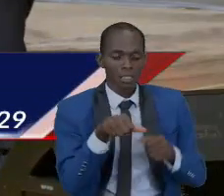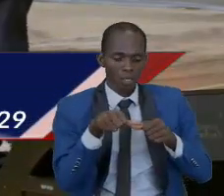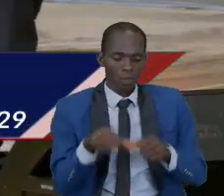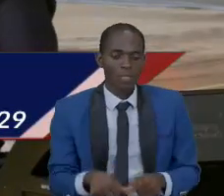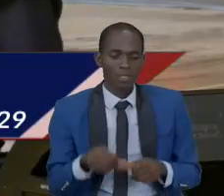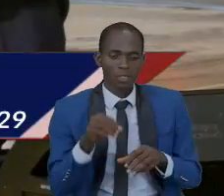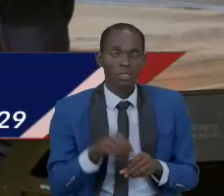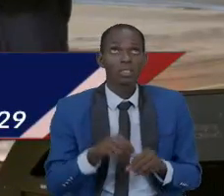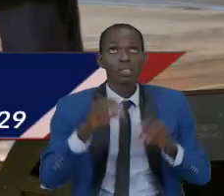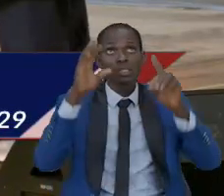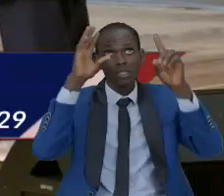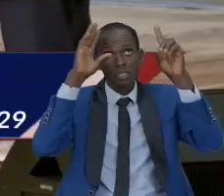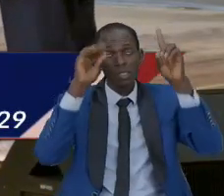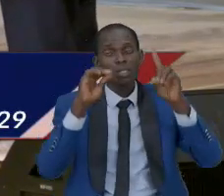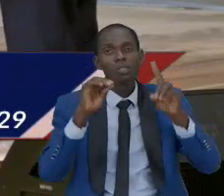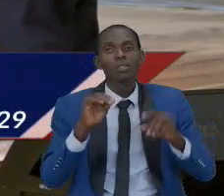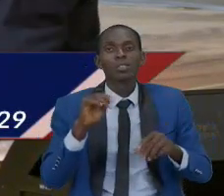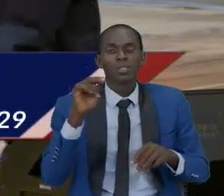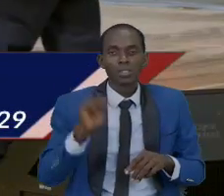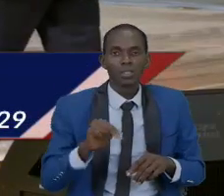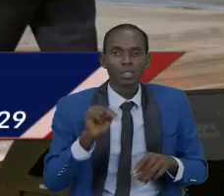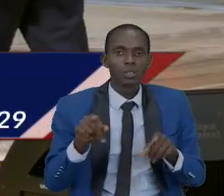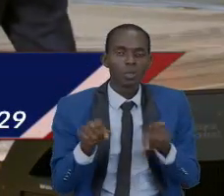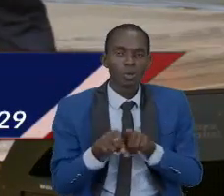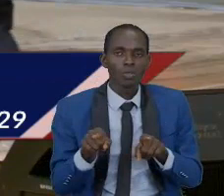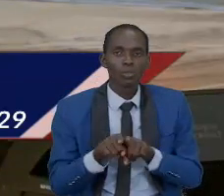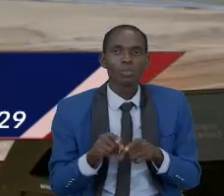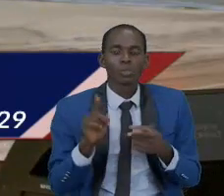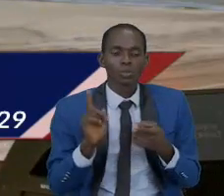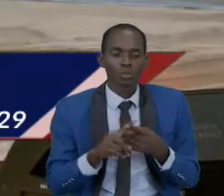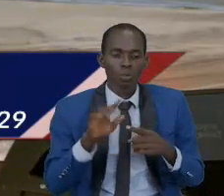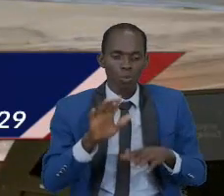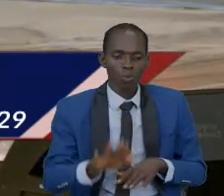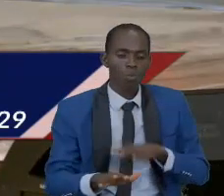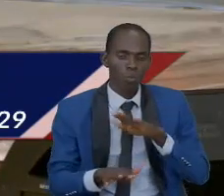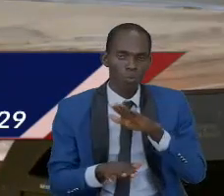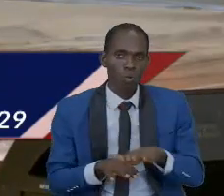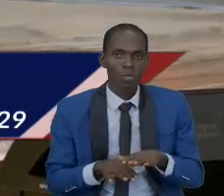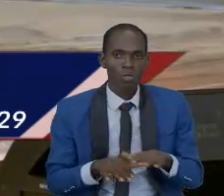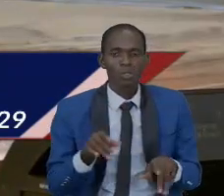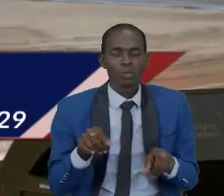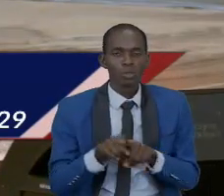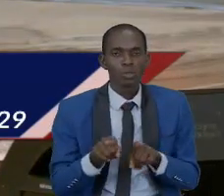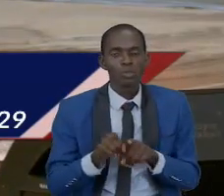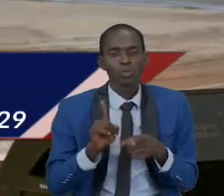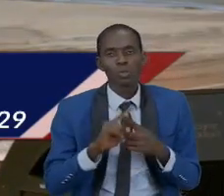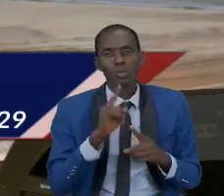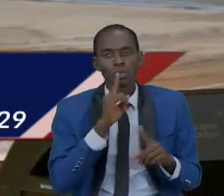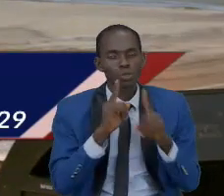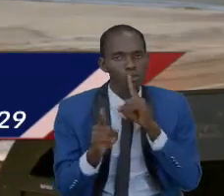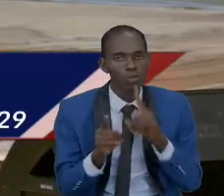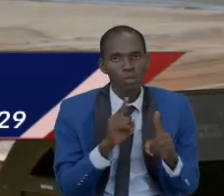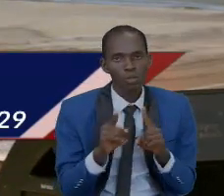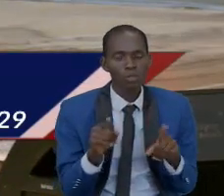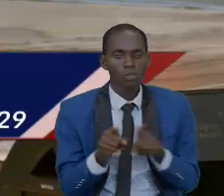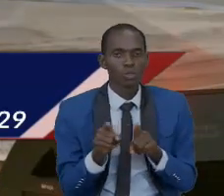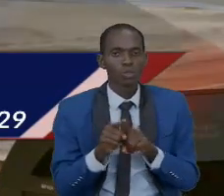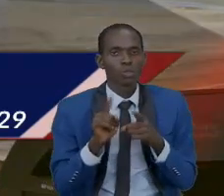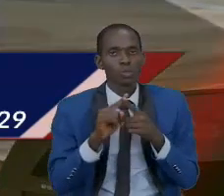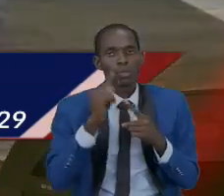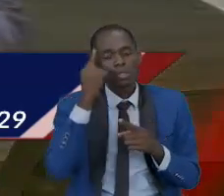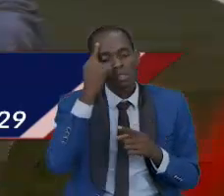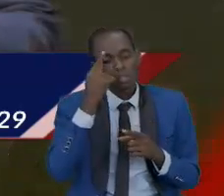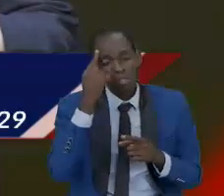in him or also so to work so to talk sort of thing